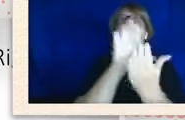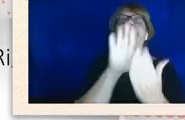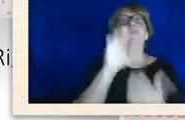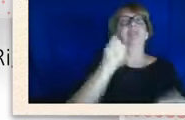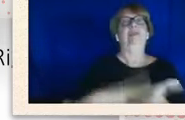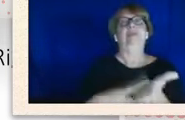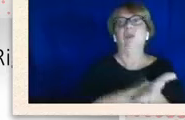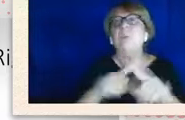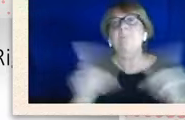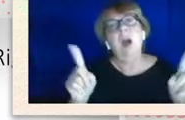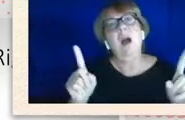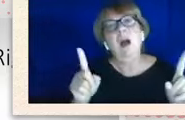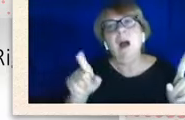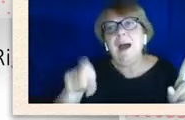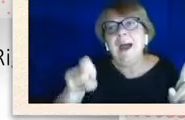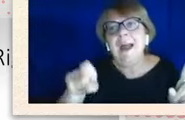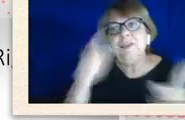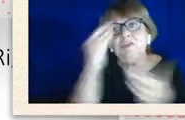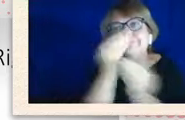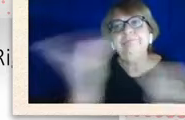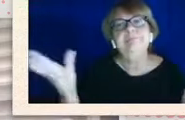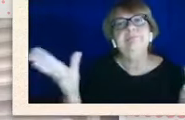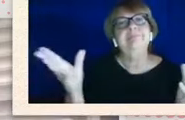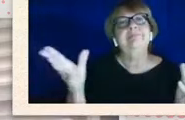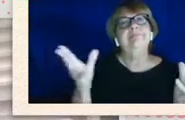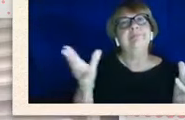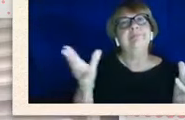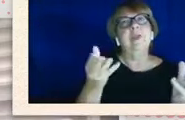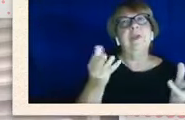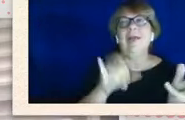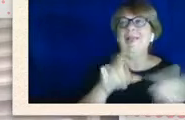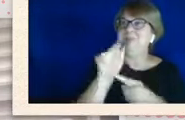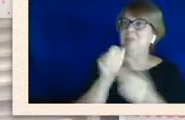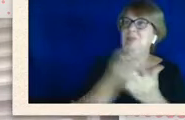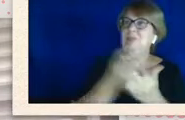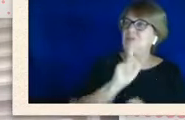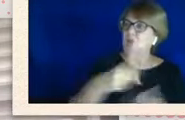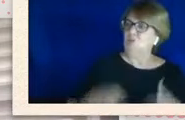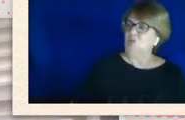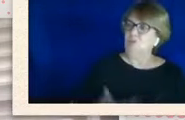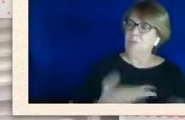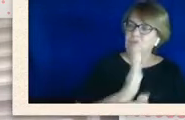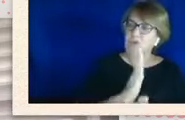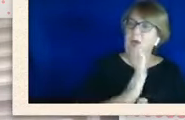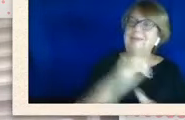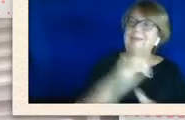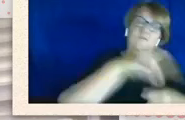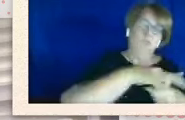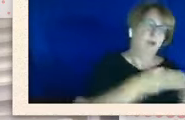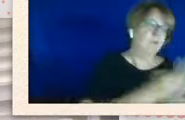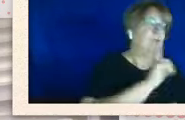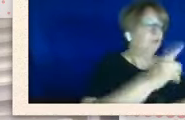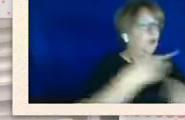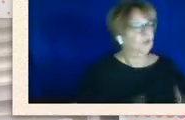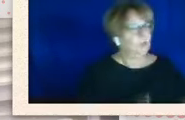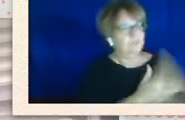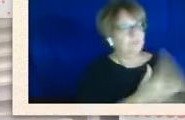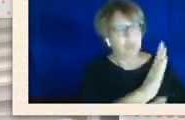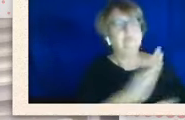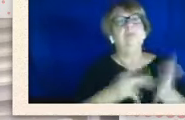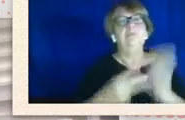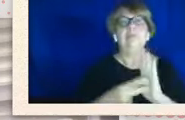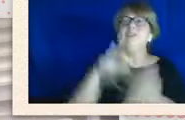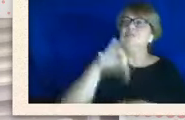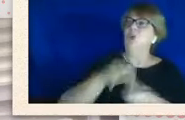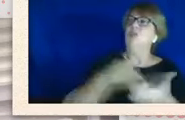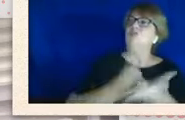be said that to the extent that disability rights are human rights and voting rights are human rights, and so therefore voting rights are disability